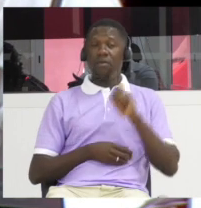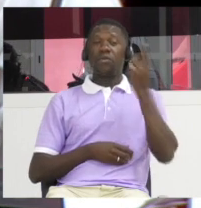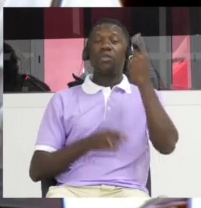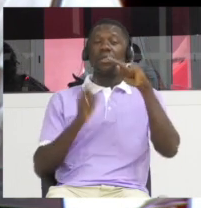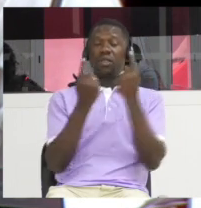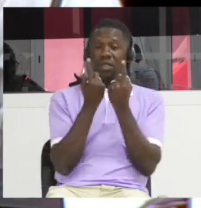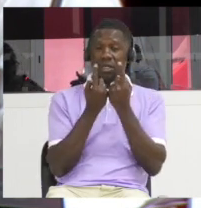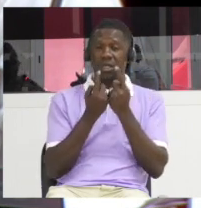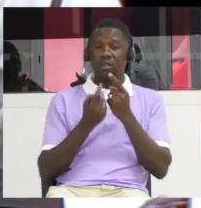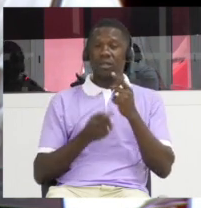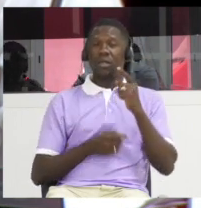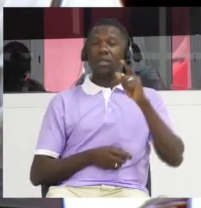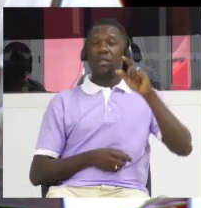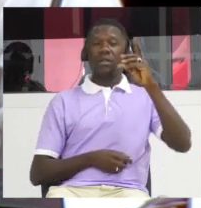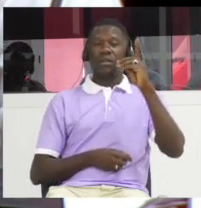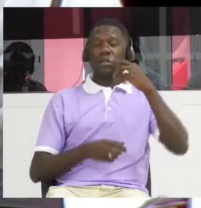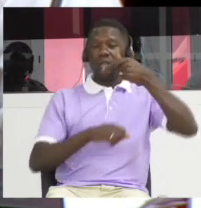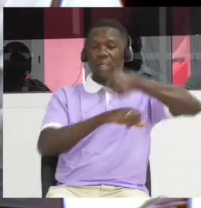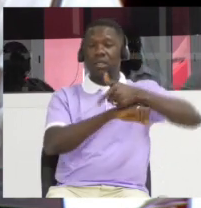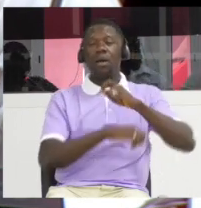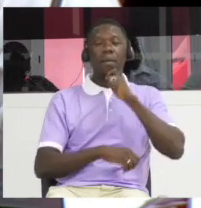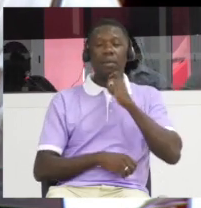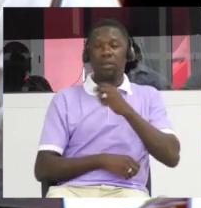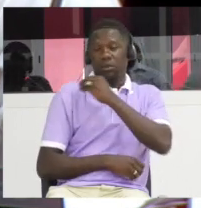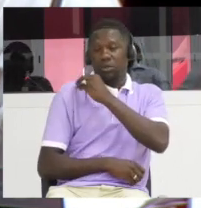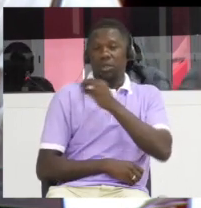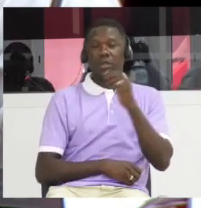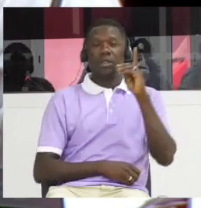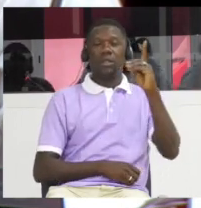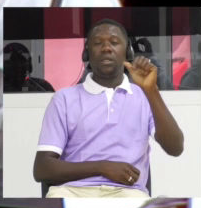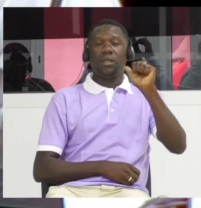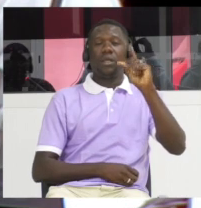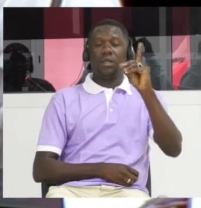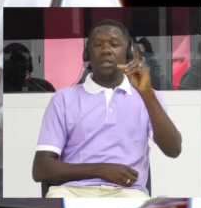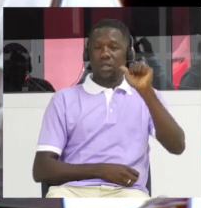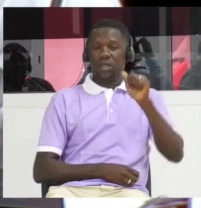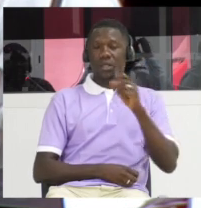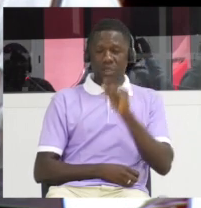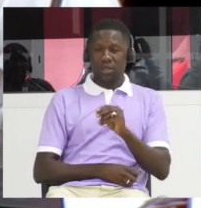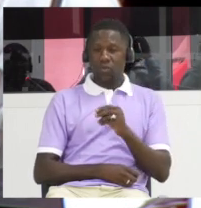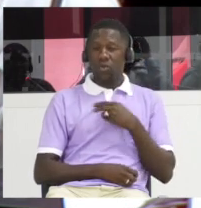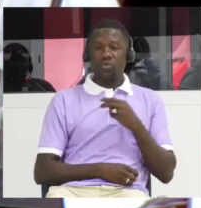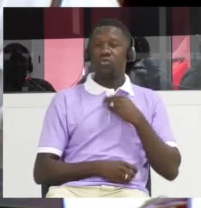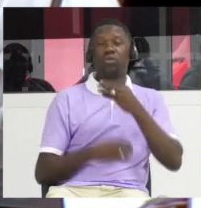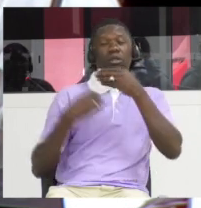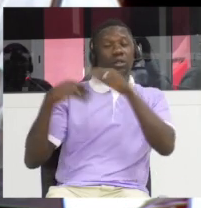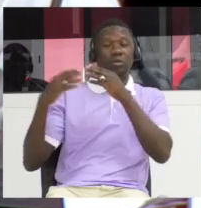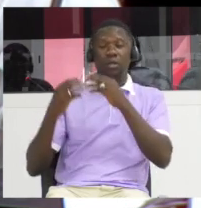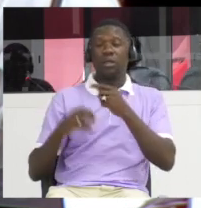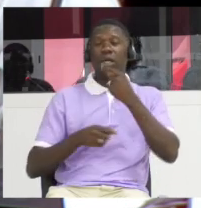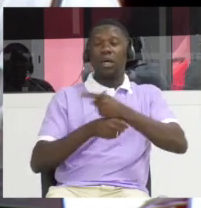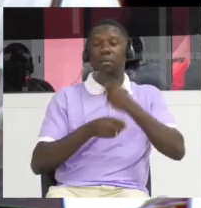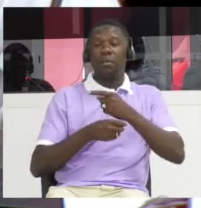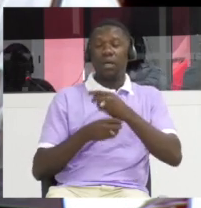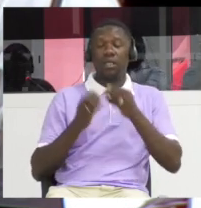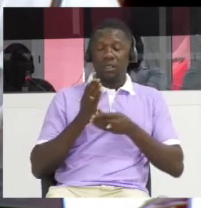thing that Colonel Dada did was to recommend the dismissal of Major Mabajob, who was the most senior Gambian